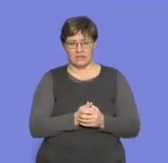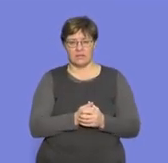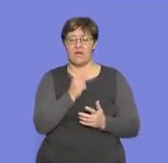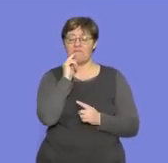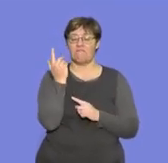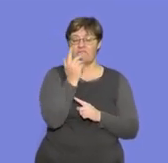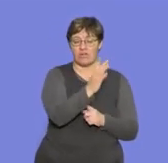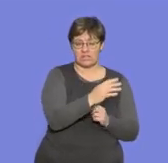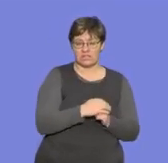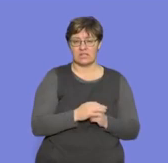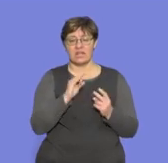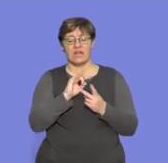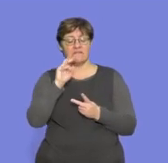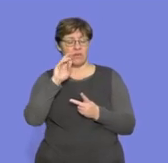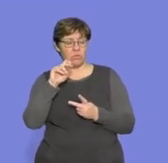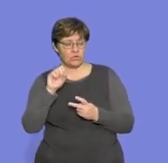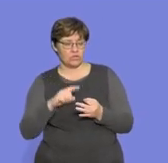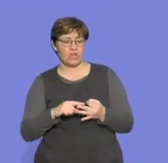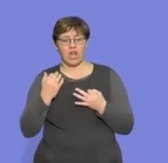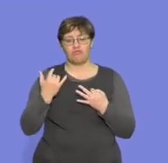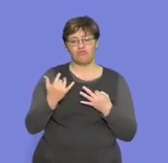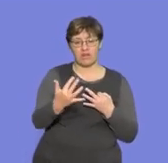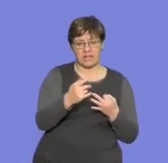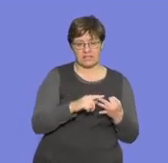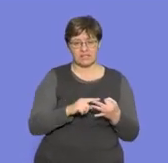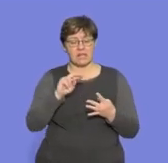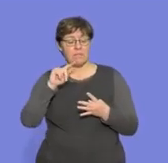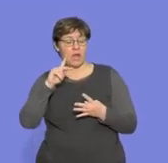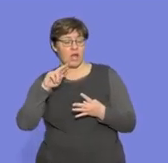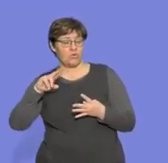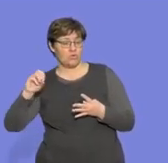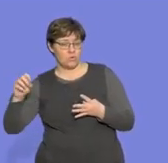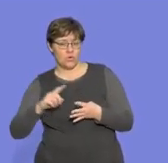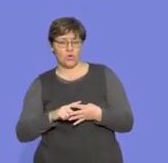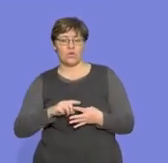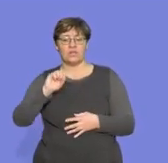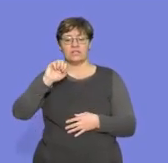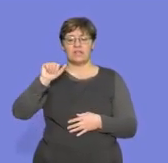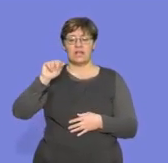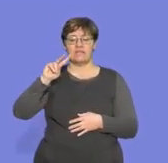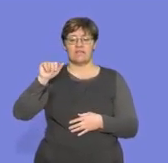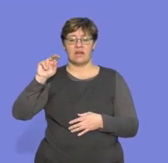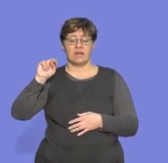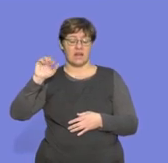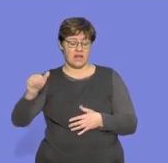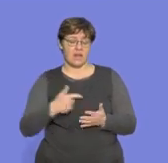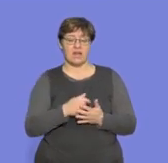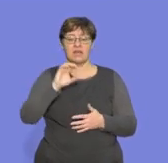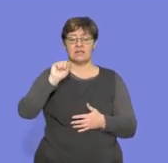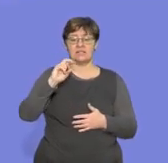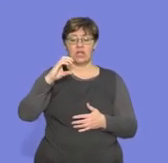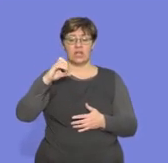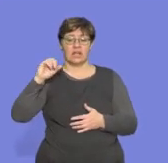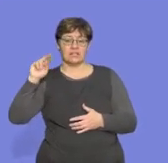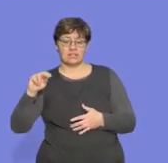forest, the fynbos, the grasslands, the nama-karoo, the savannah biomes, the succulent crew, and